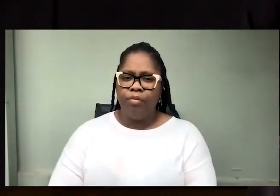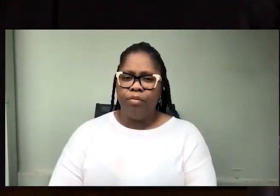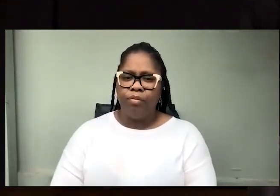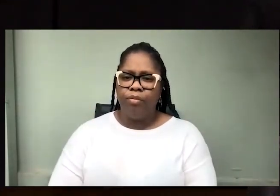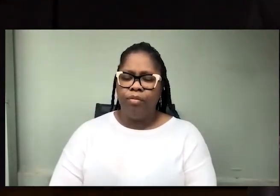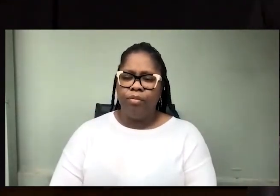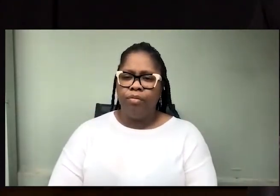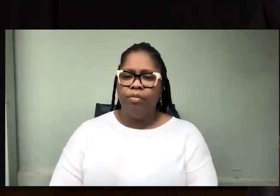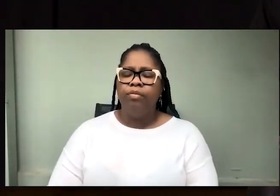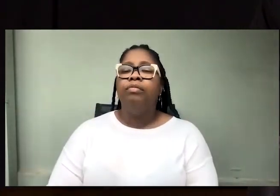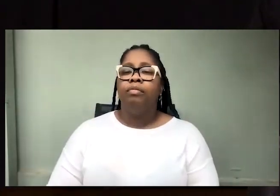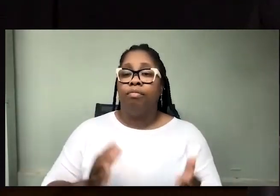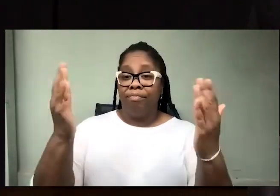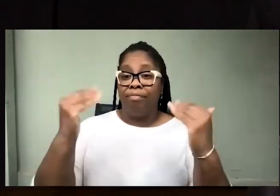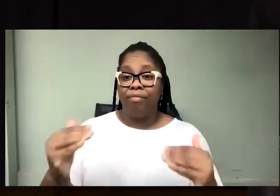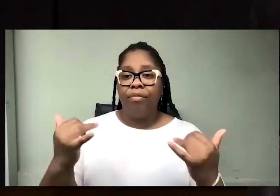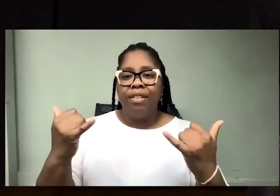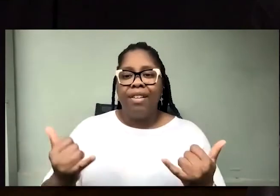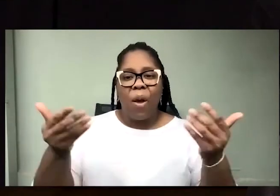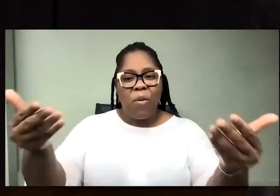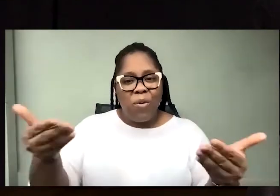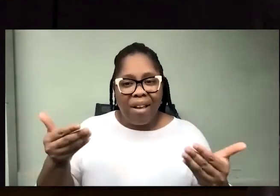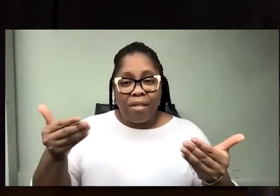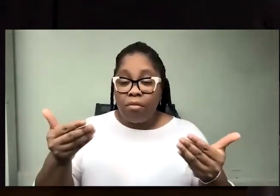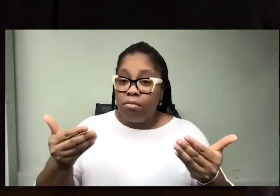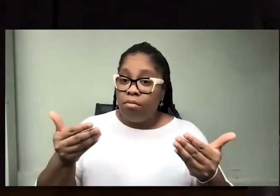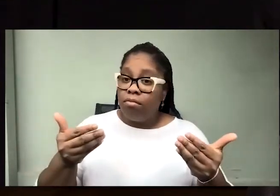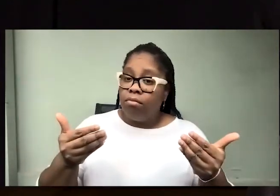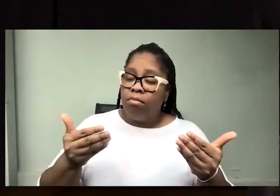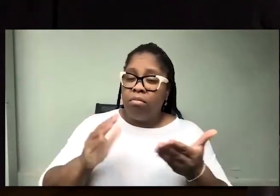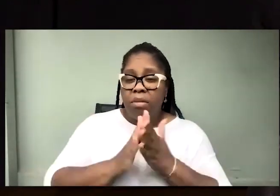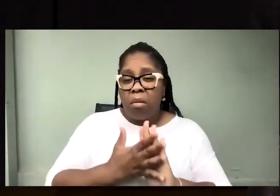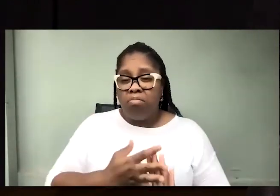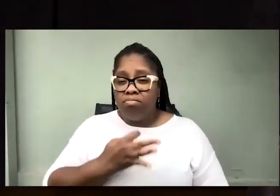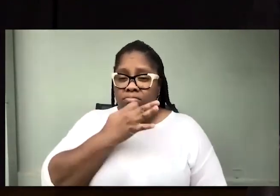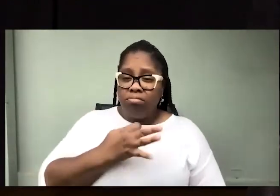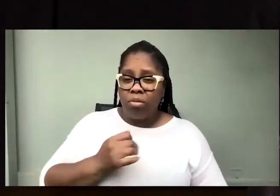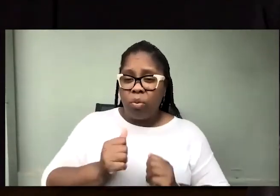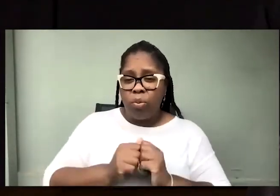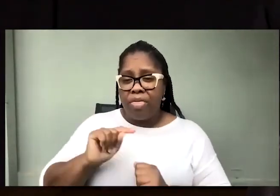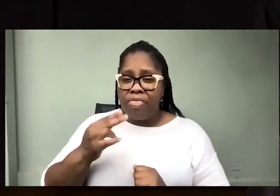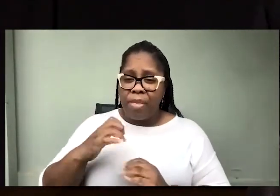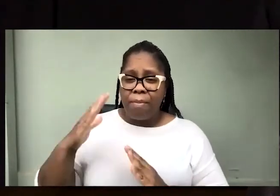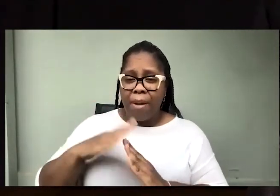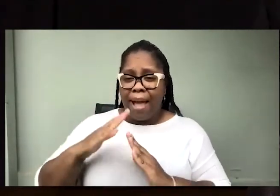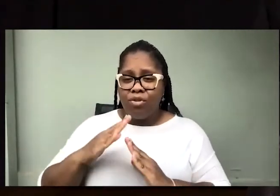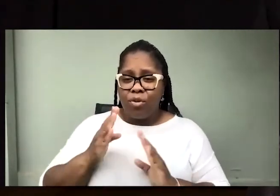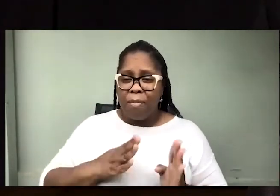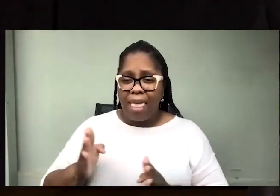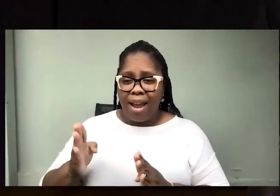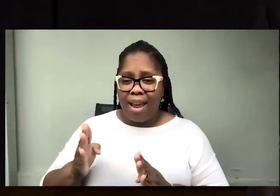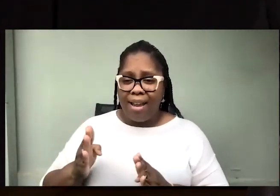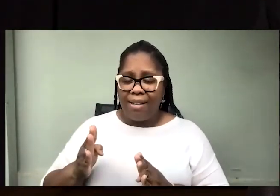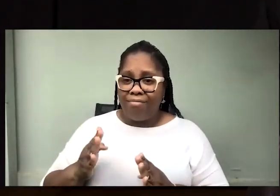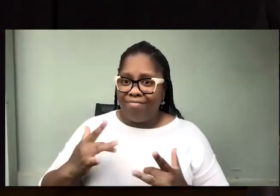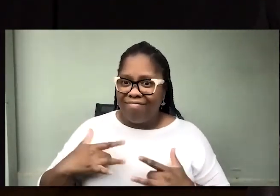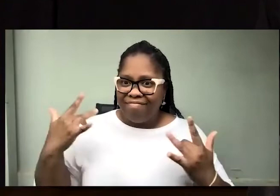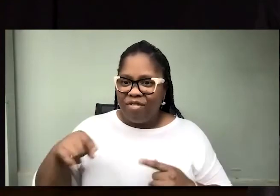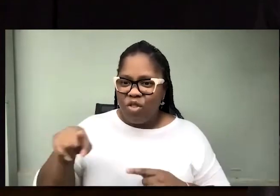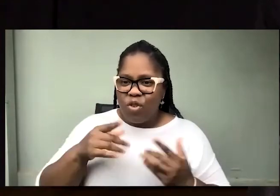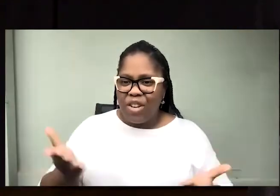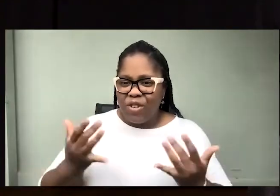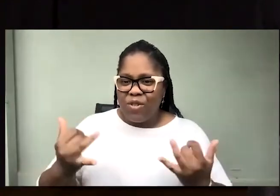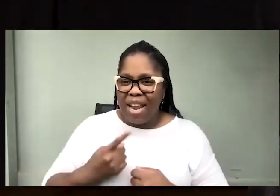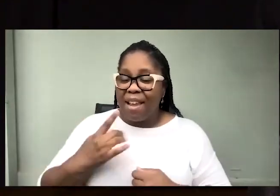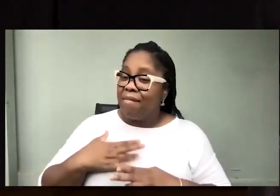Now we welcome everyone to Mastering the Master Plan. We're delighted you are all here today and welcome you. My name is